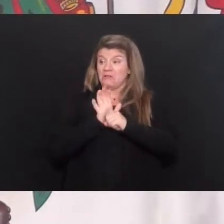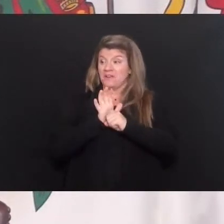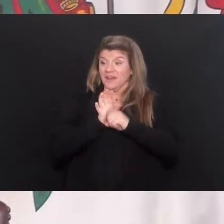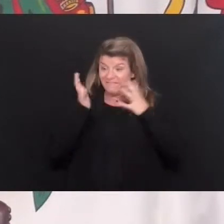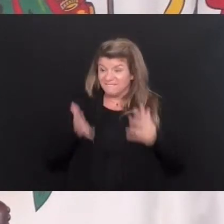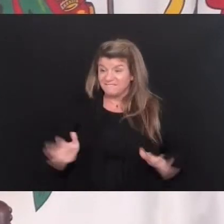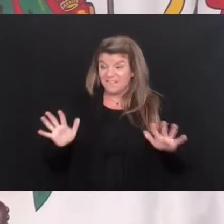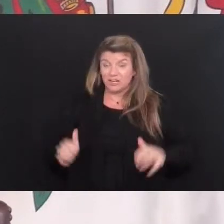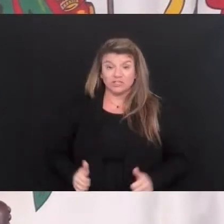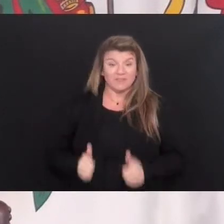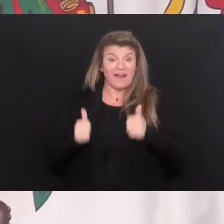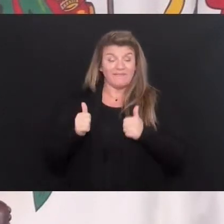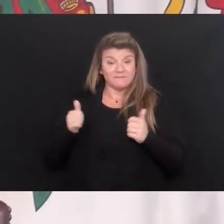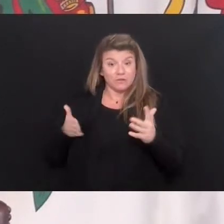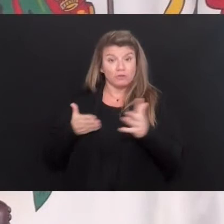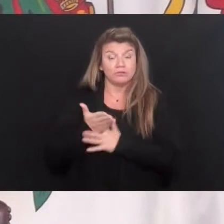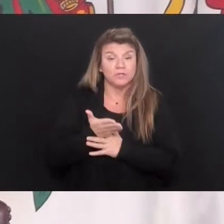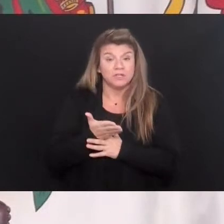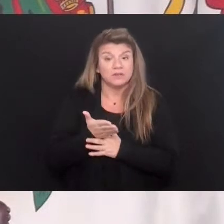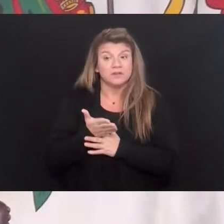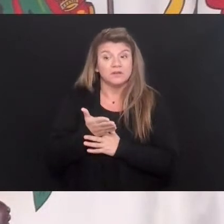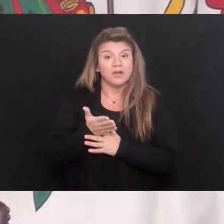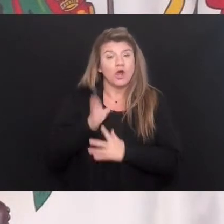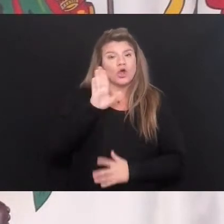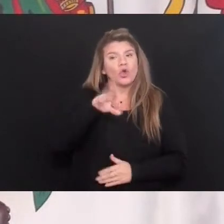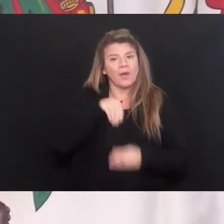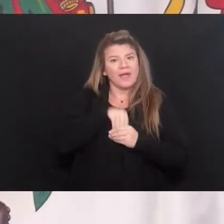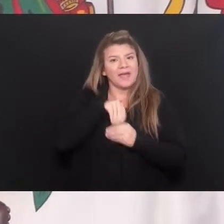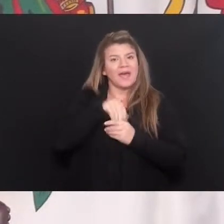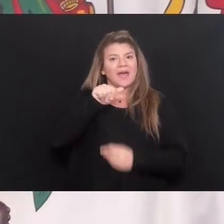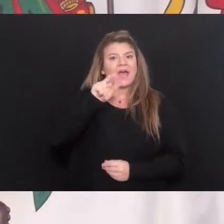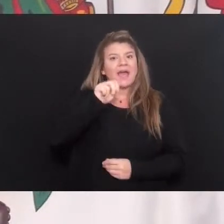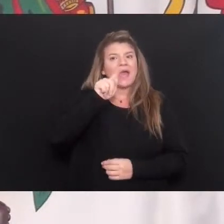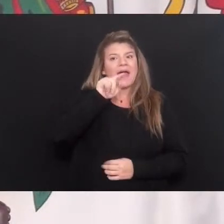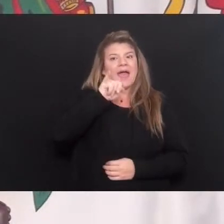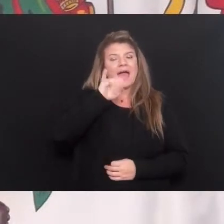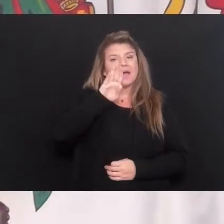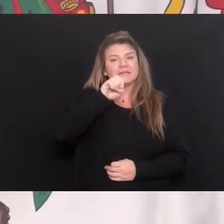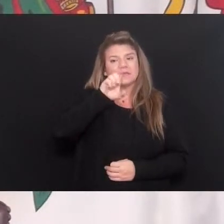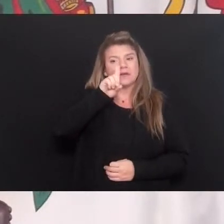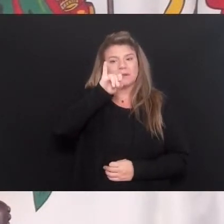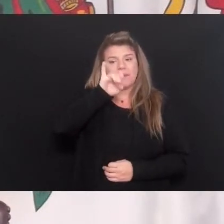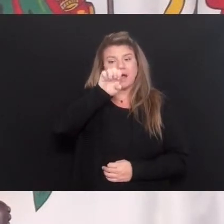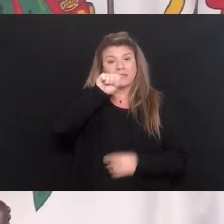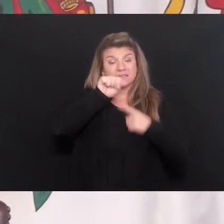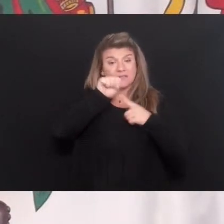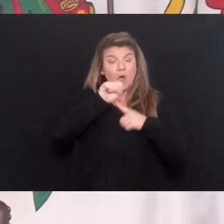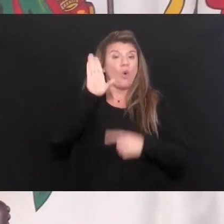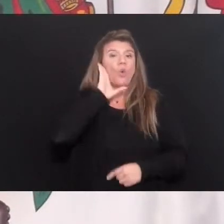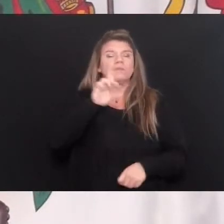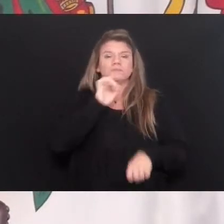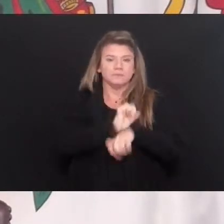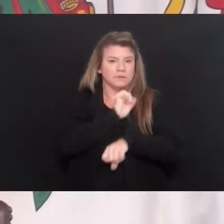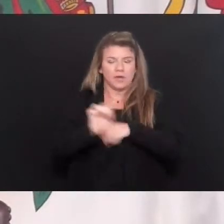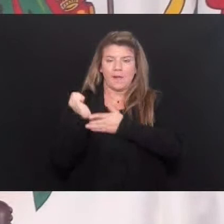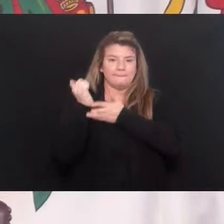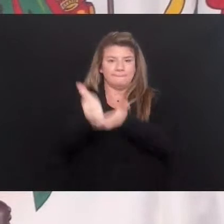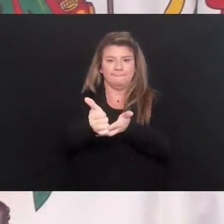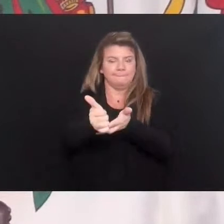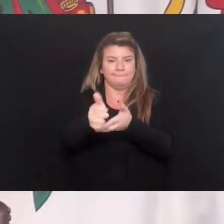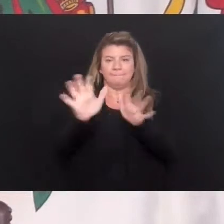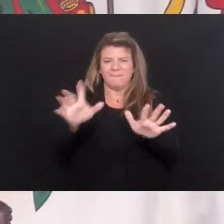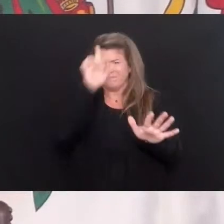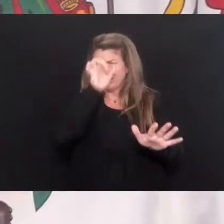you survive it, your antibodies will truly help you. There's no question, you